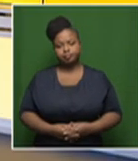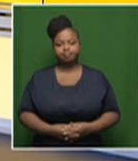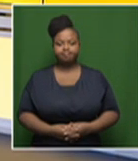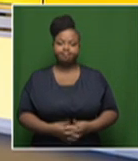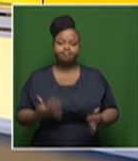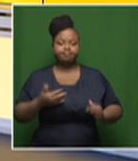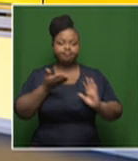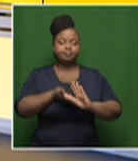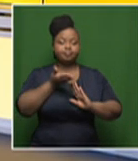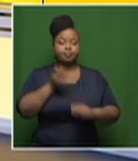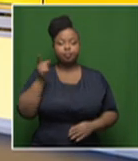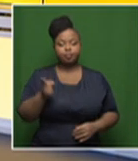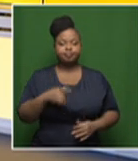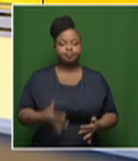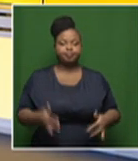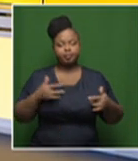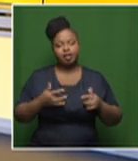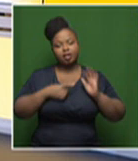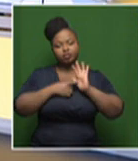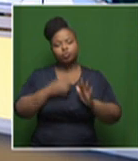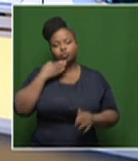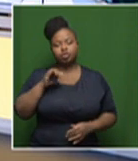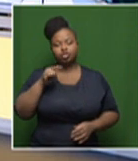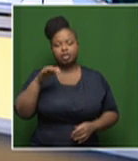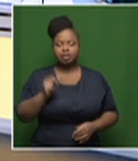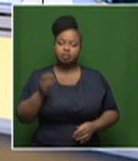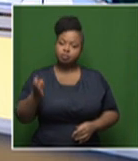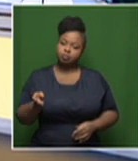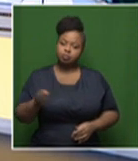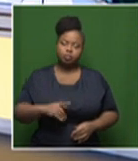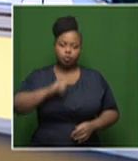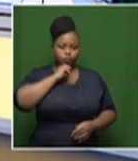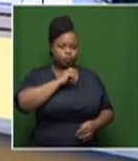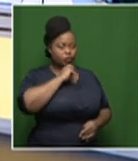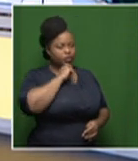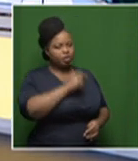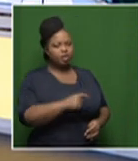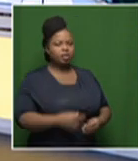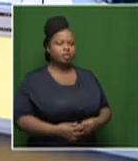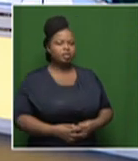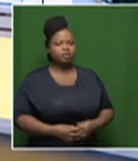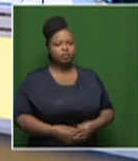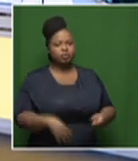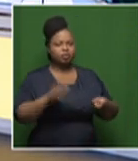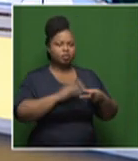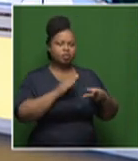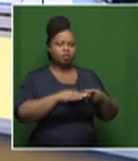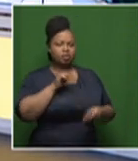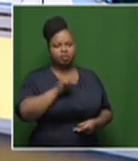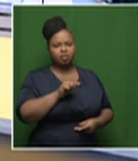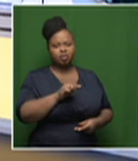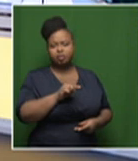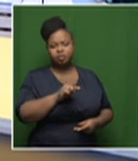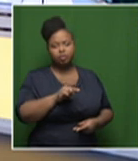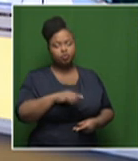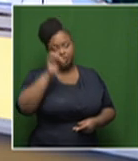And now for an update from India, we cross live to Ishan Garg. Ishan, good morning. And, very worrying news coming